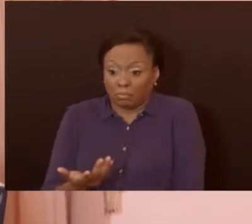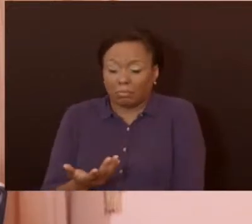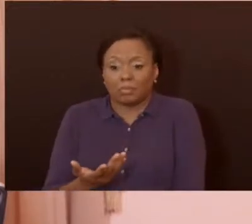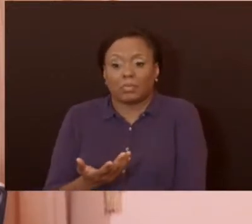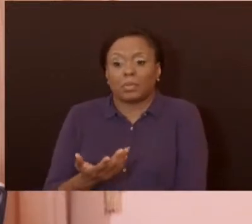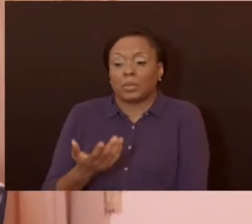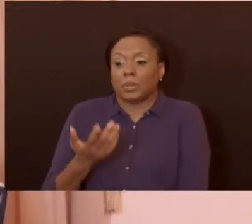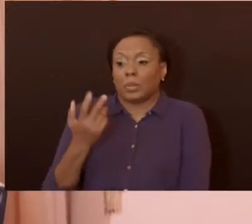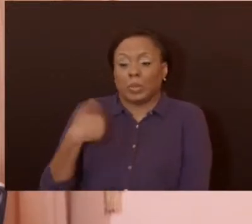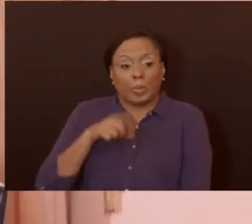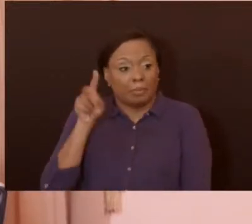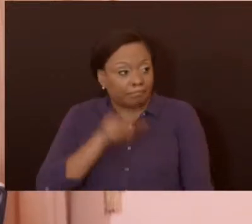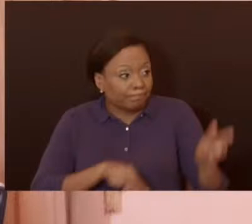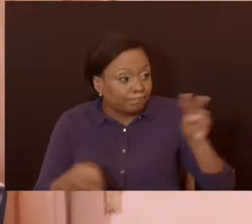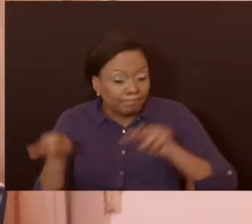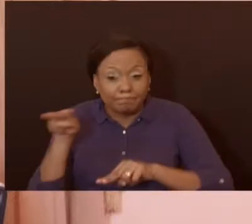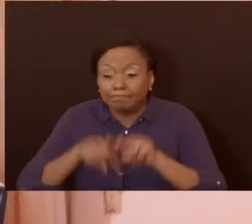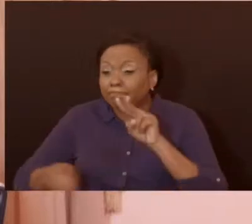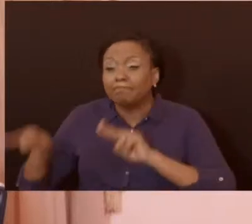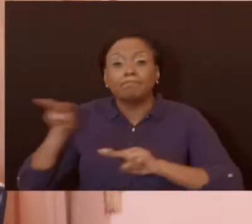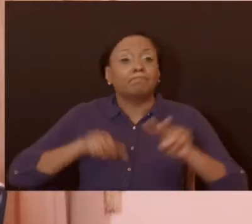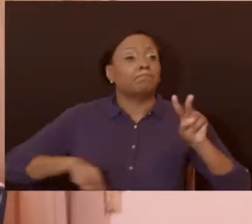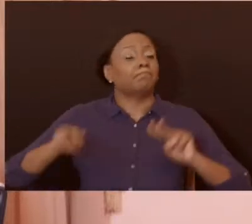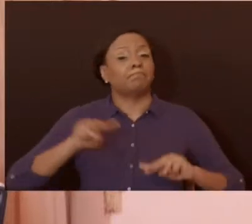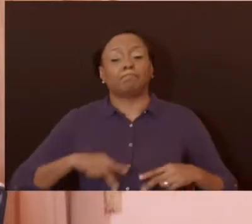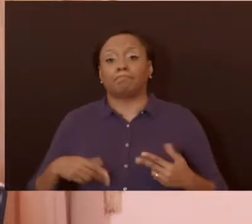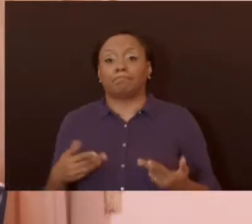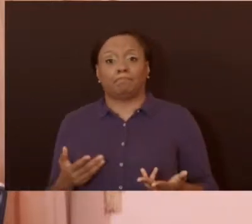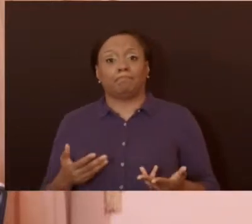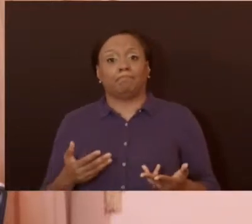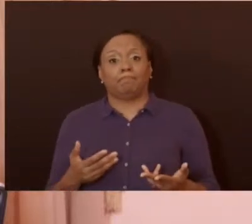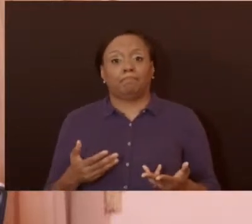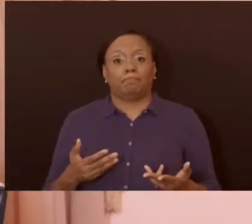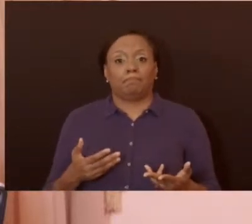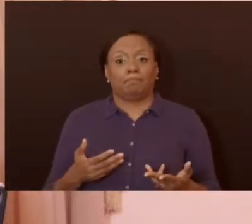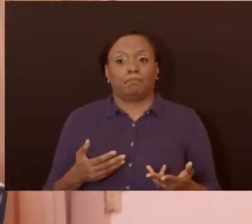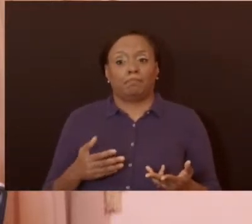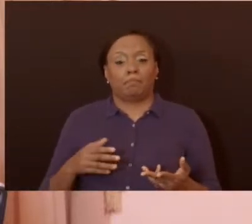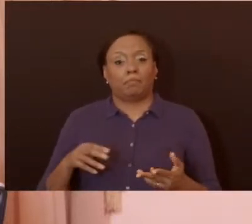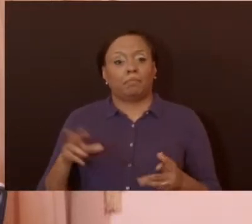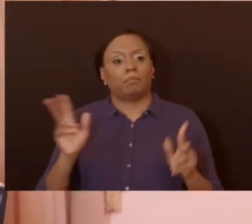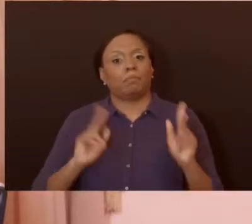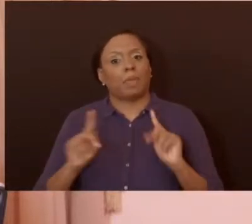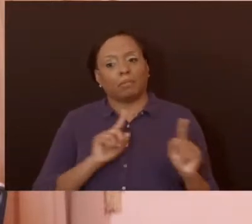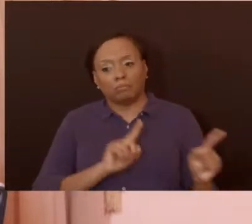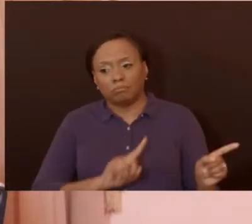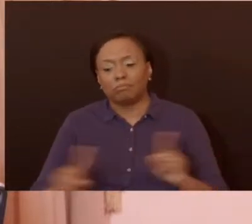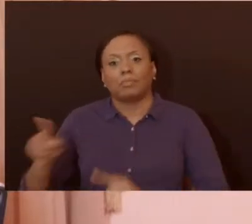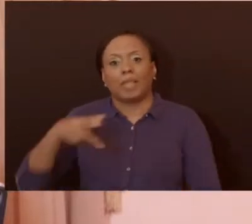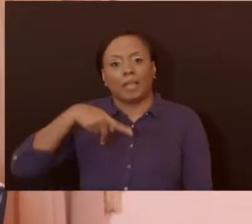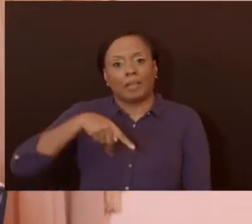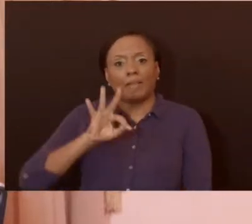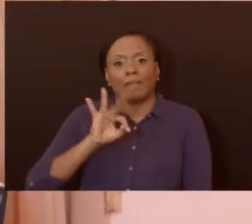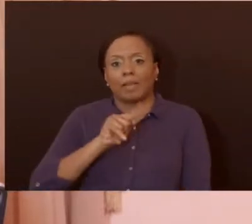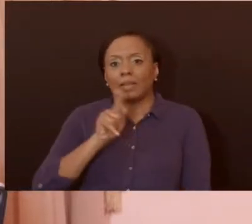the numbers that we've seen coming out so far since we've had the Pfizer vaccine, I think